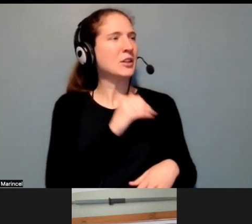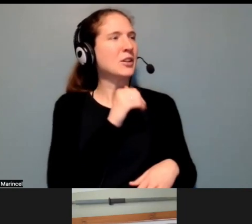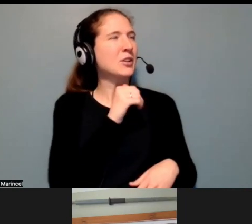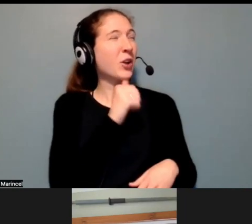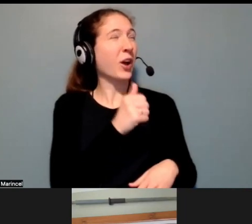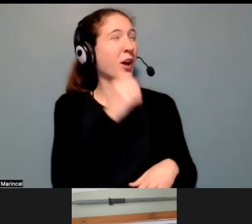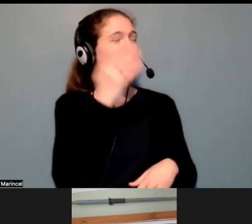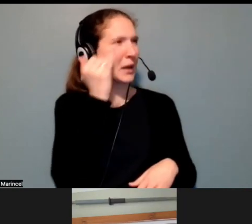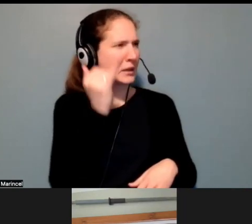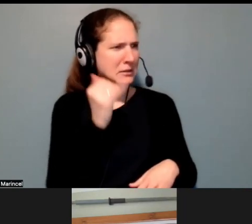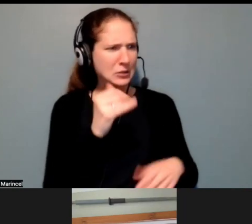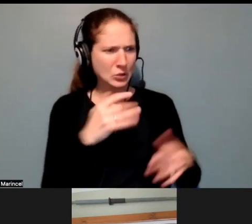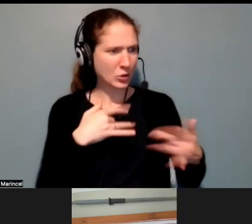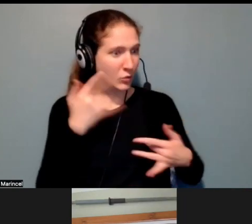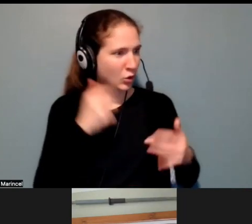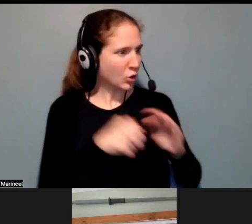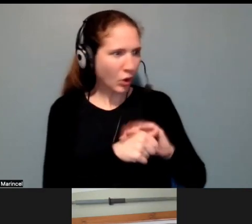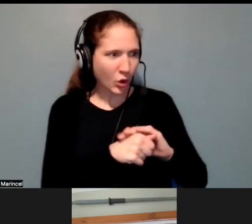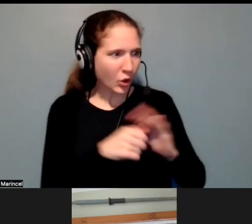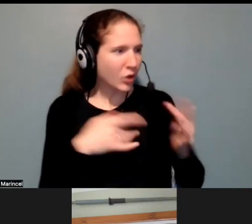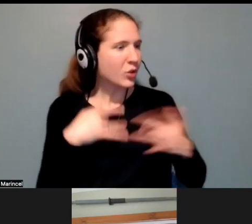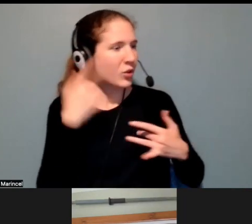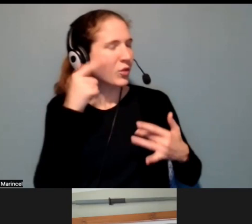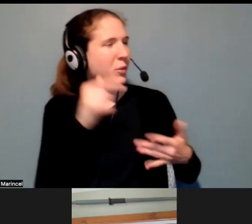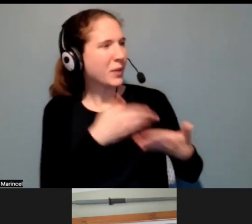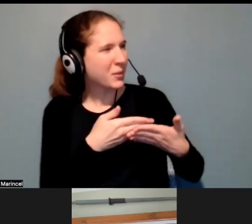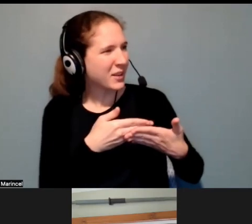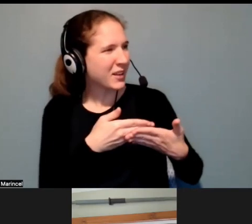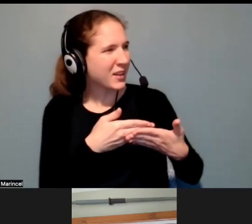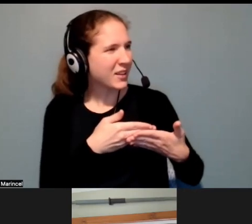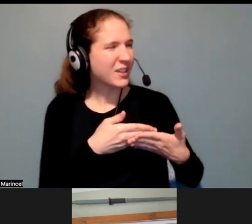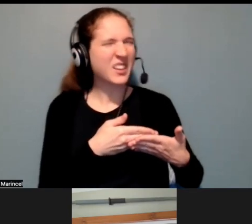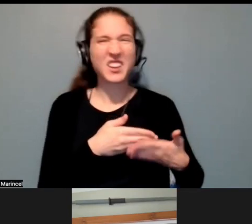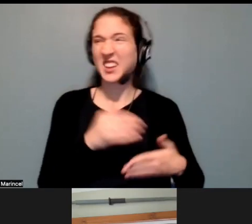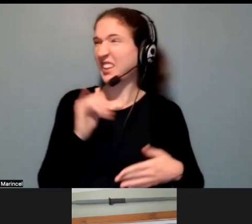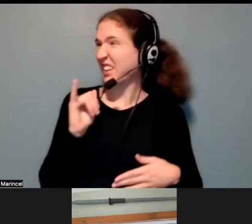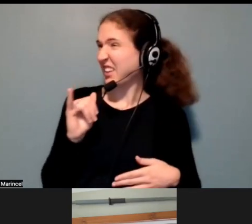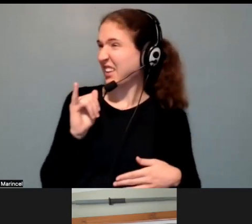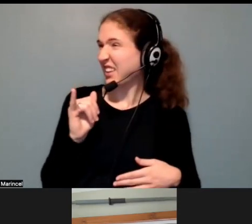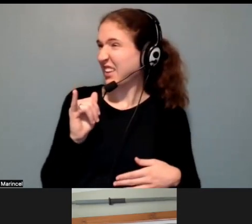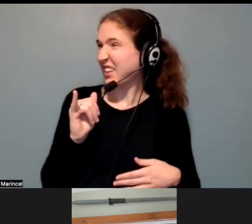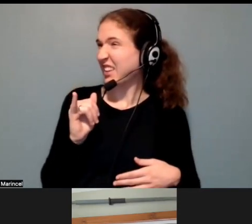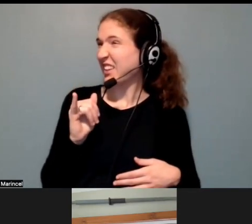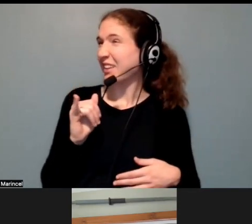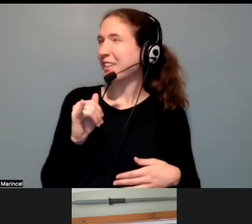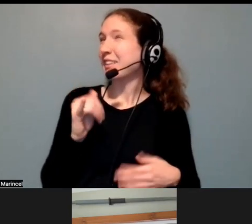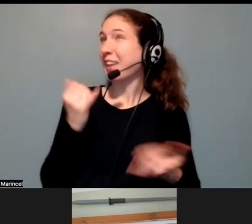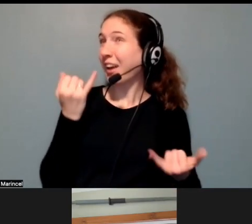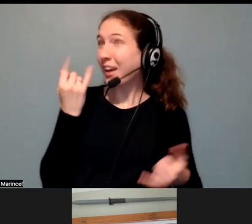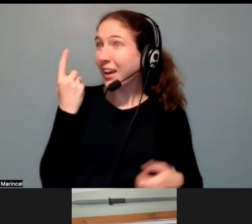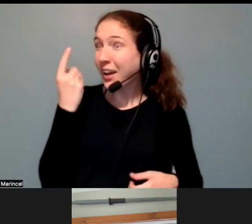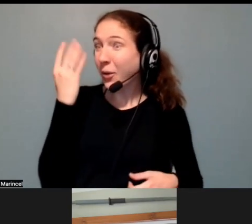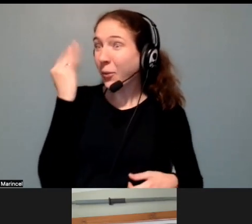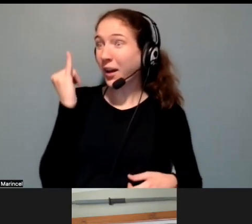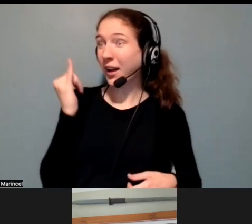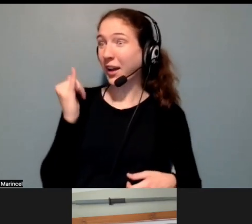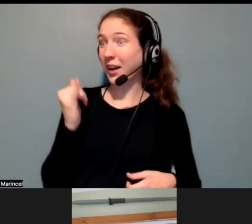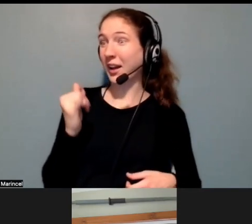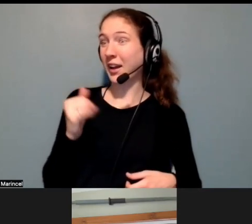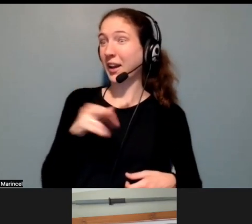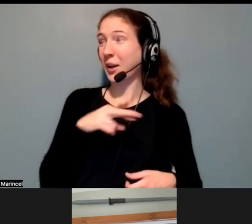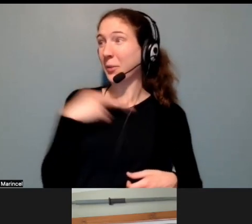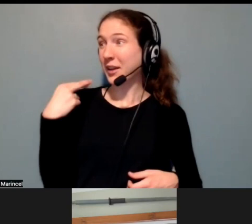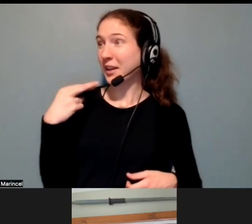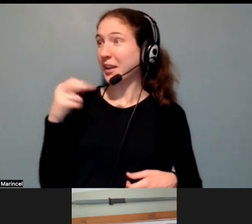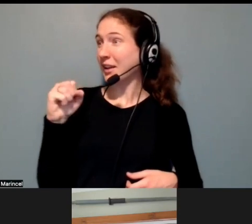Oh, kids that they made that rule. wow. And that's Yeah. probably why they got all upset about salmonella, because kids were licking them or something. Yeah, I know, they'll Yeah.